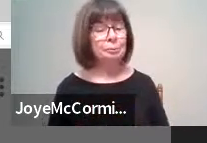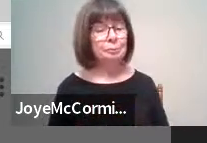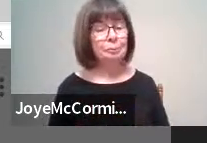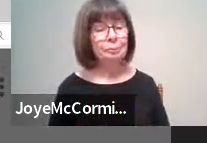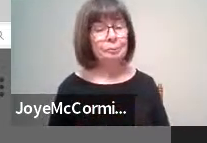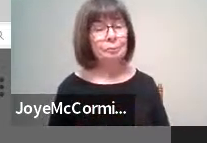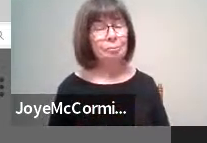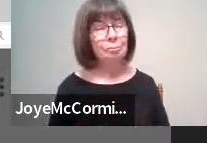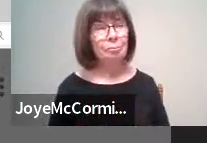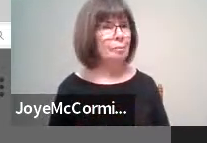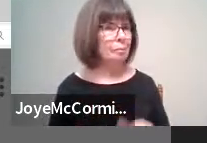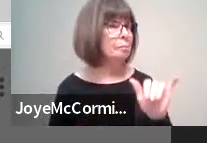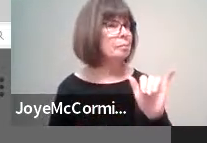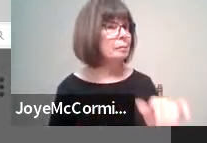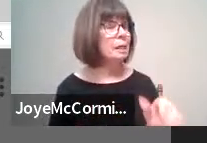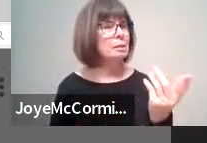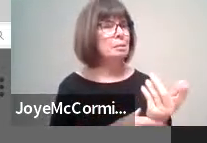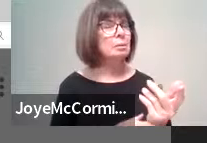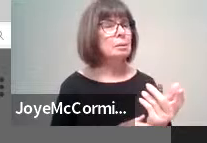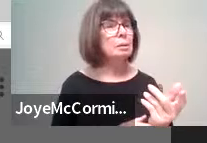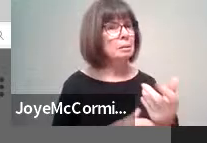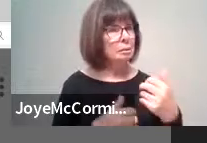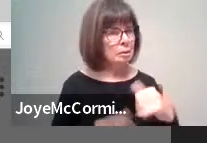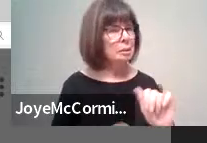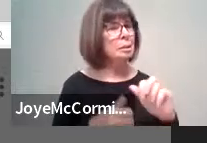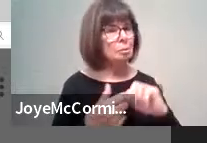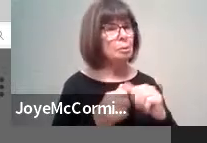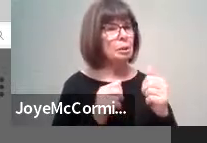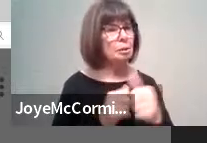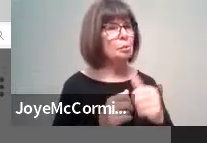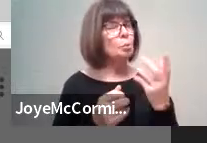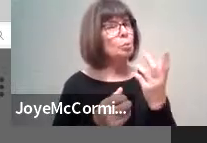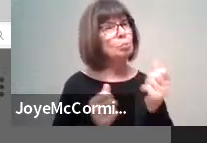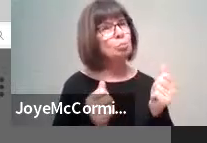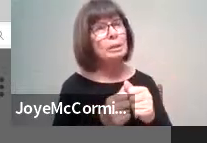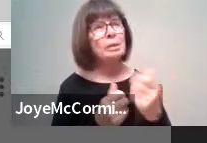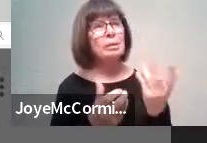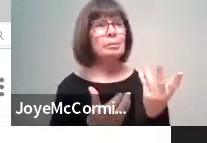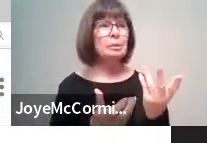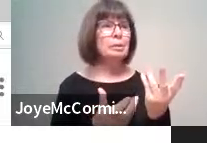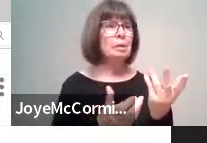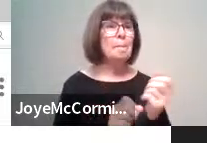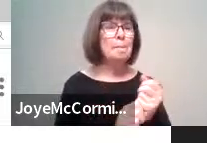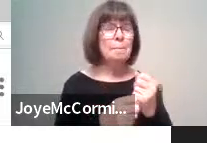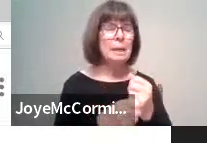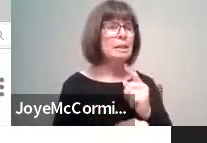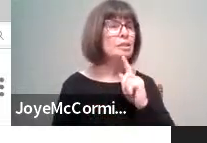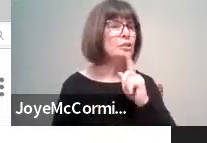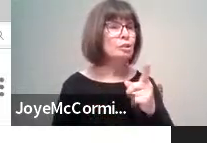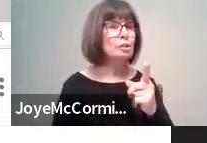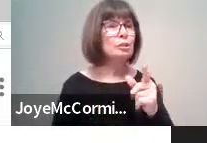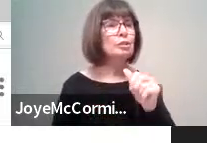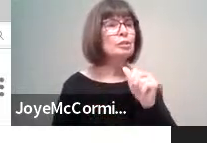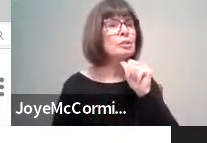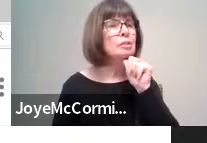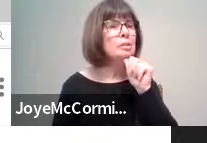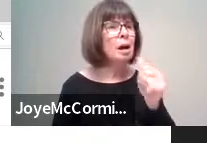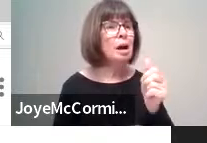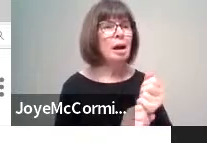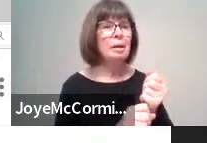So that's about it. It's still, again, a problem with messaging and making sure that you don't make people